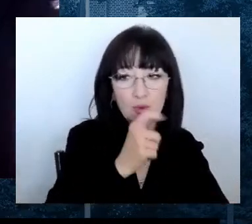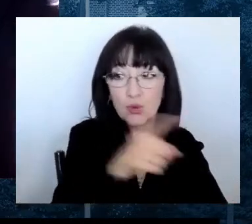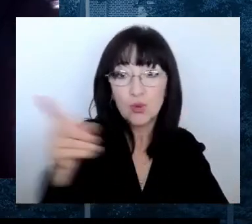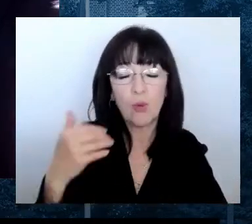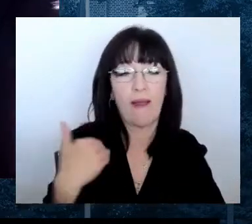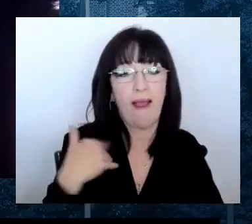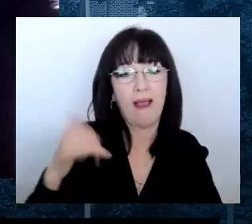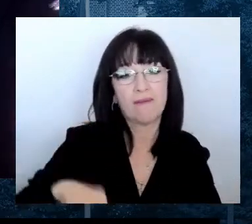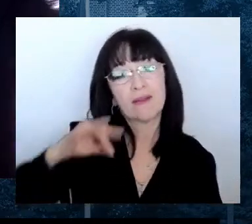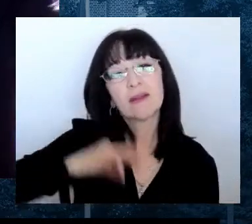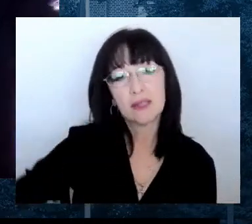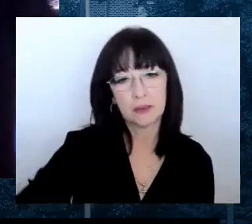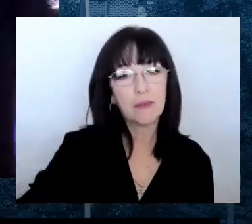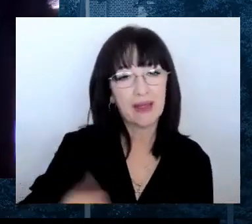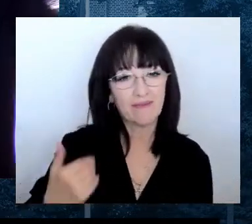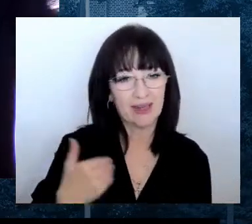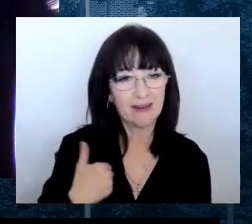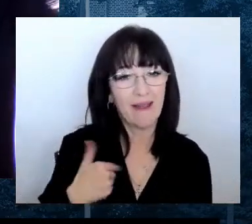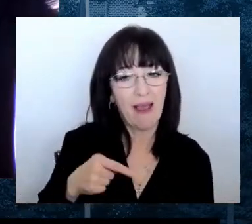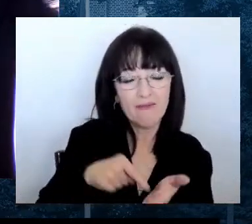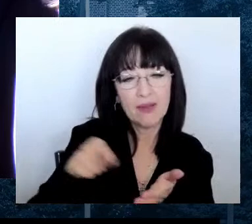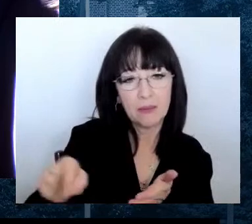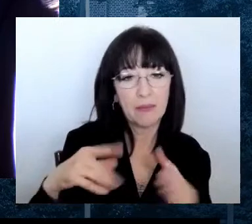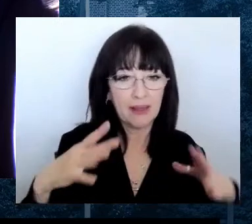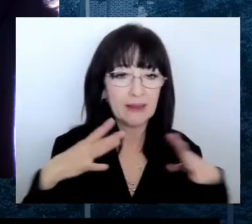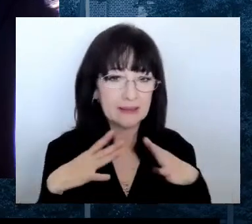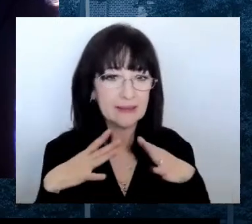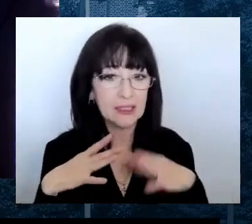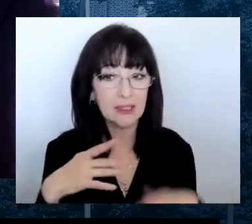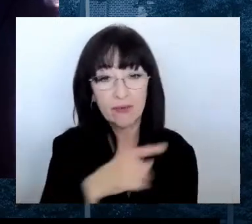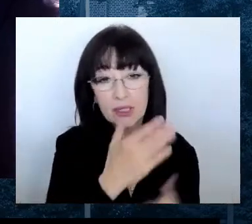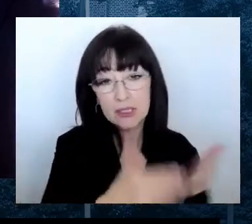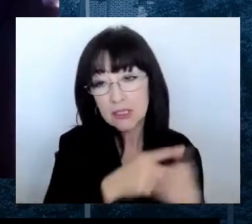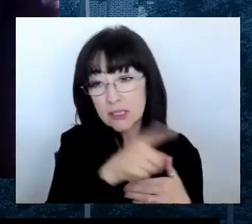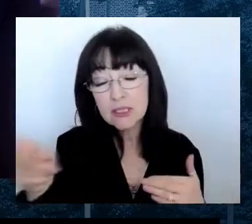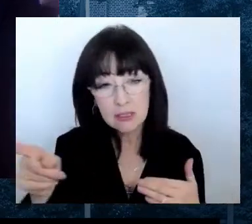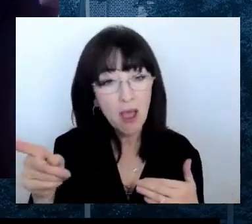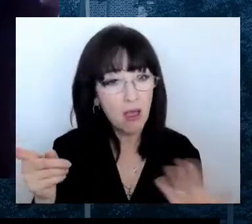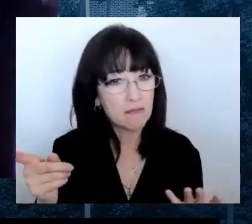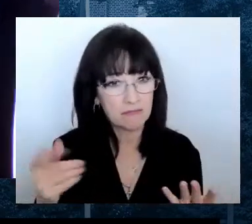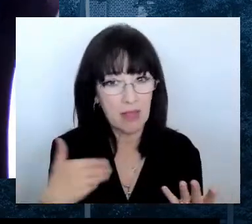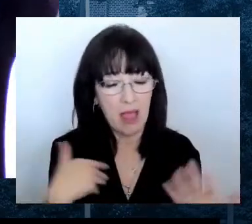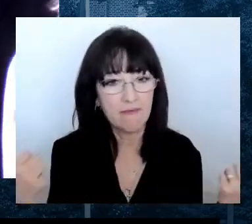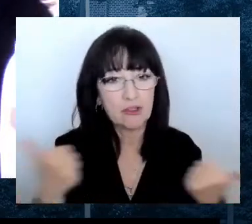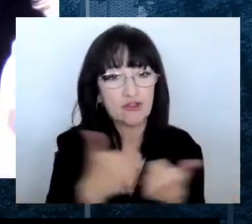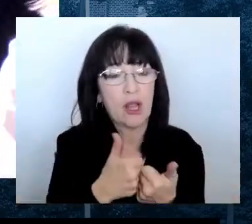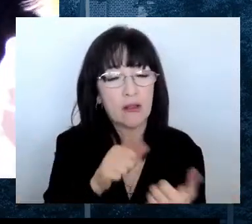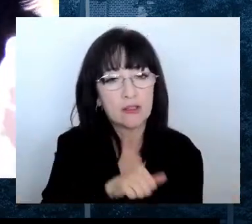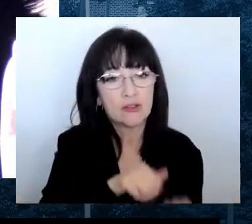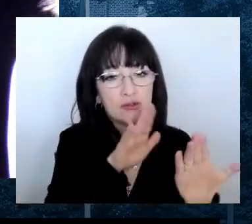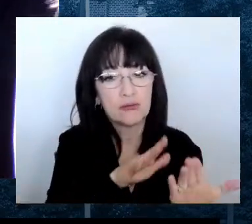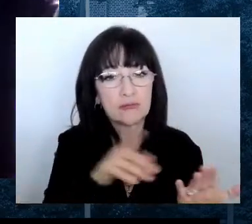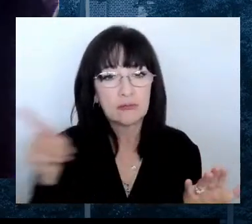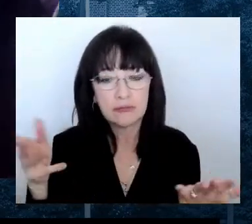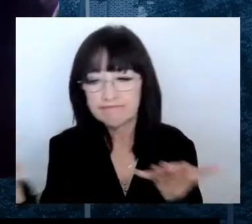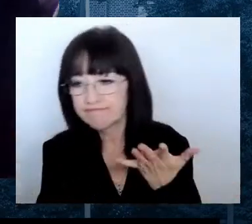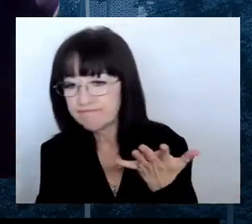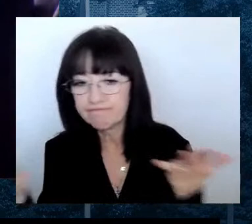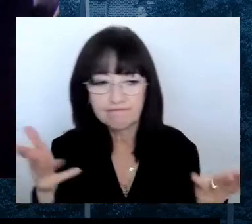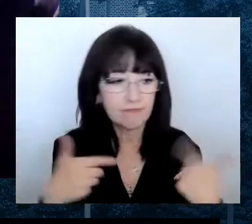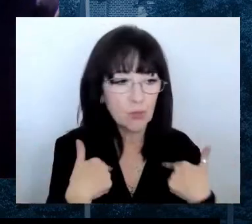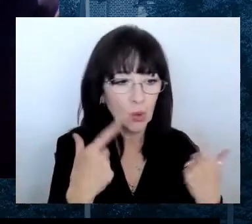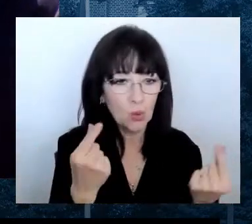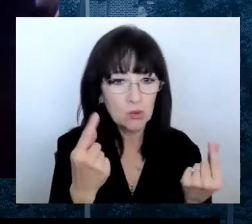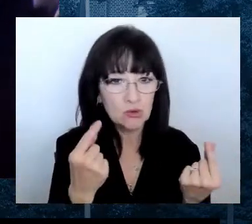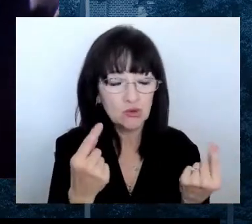the Delawareans who, when facing the most human of challenges, were forced to choose between their job and their health, their